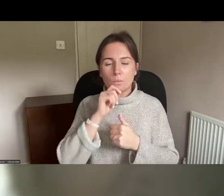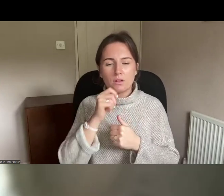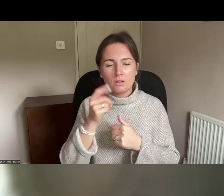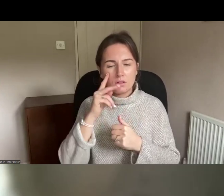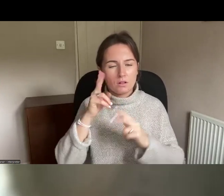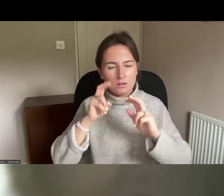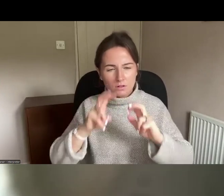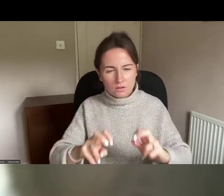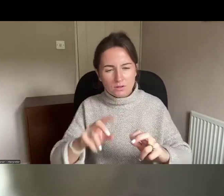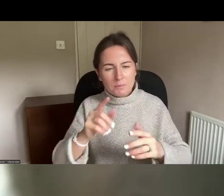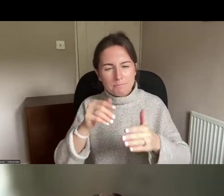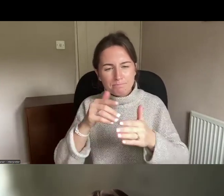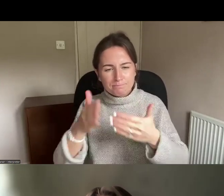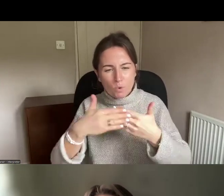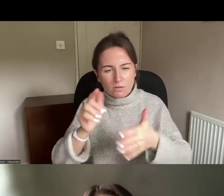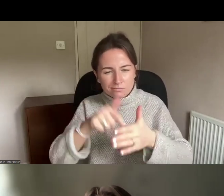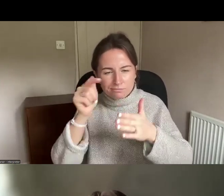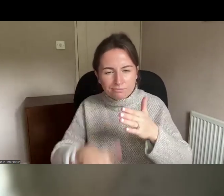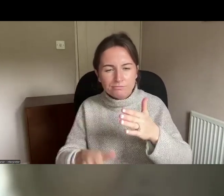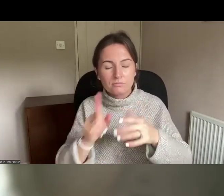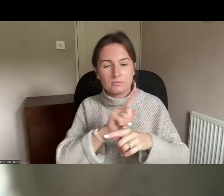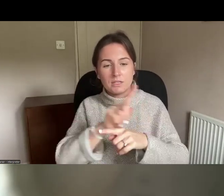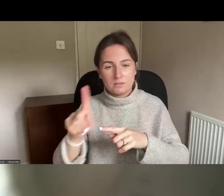on. So that's where the Culture and Place Data